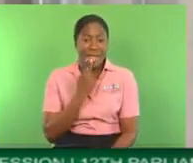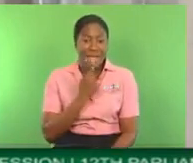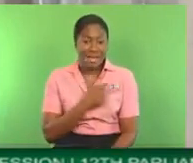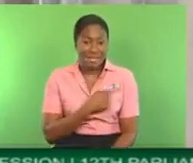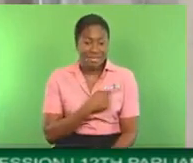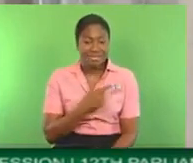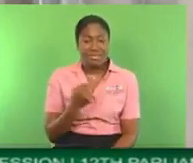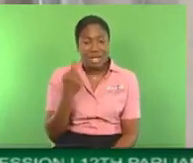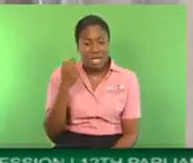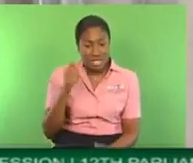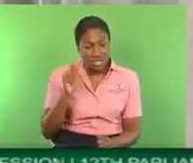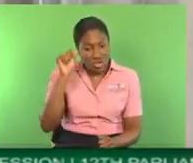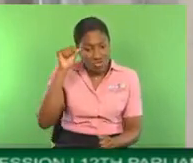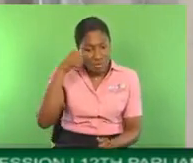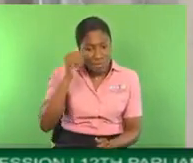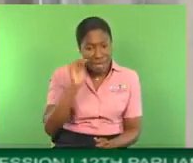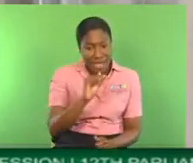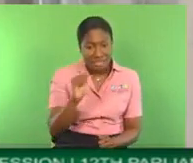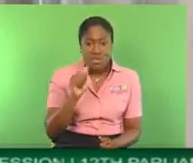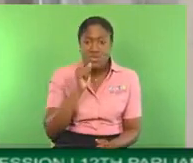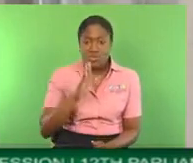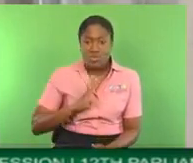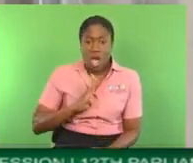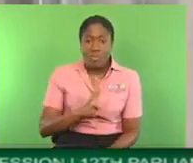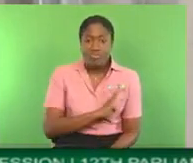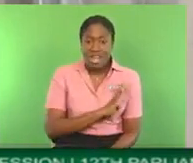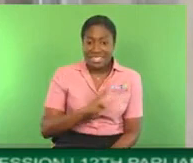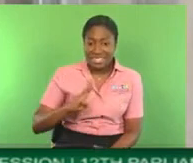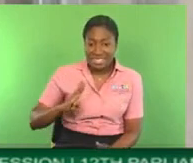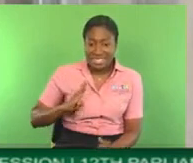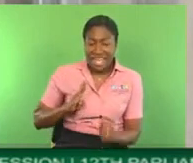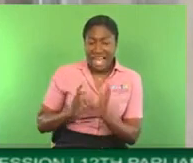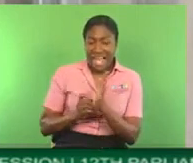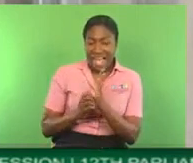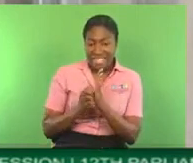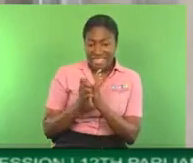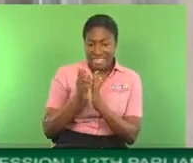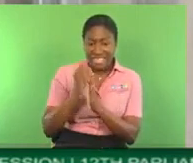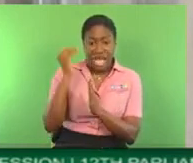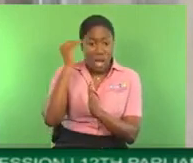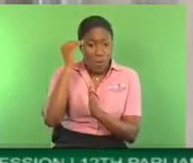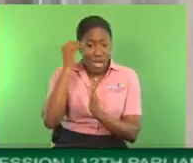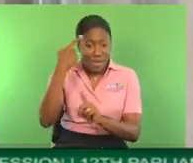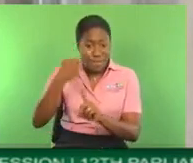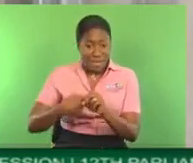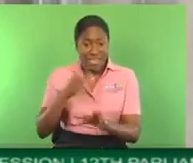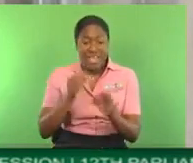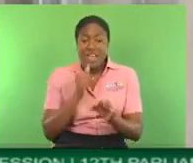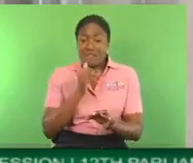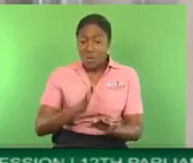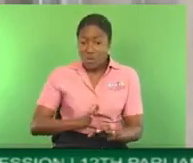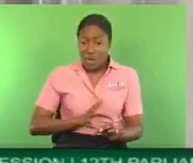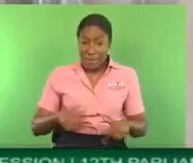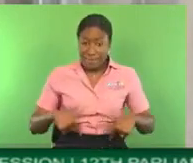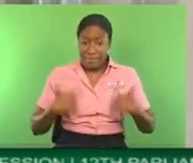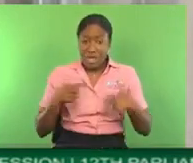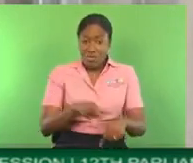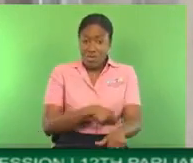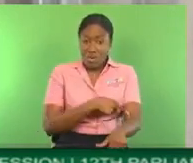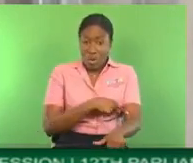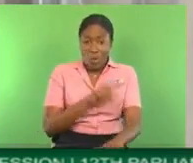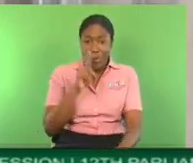reminded for our ladies that's Breast Cancer Awareness Month. And if a woman lives long enough, 1